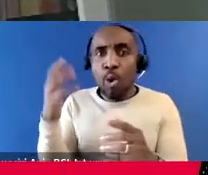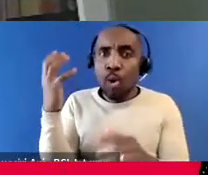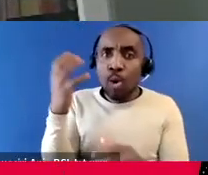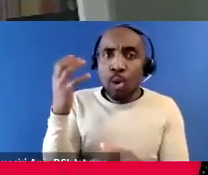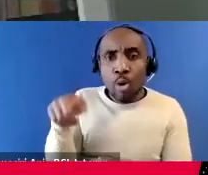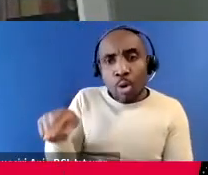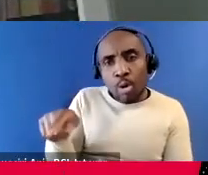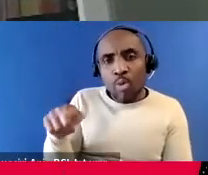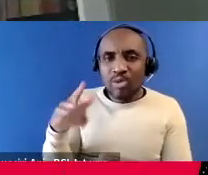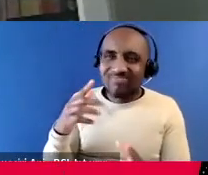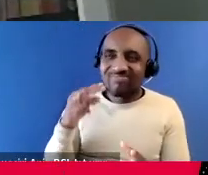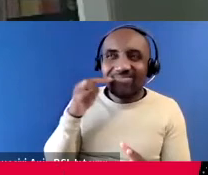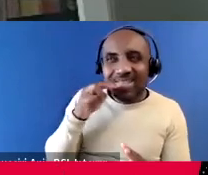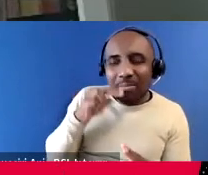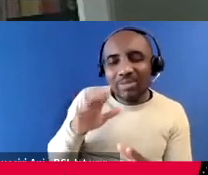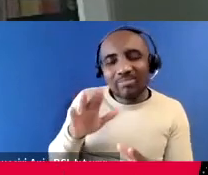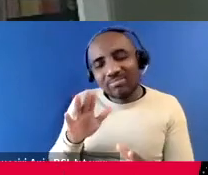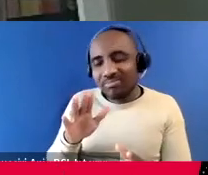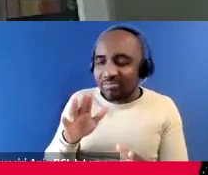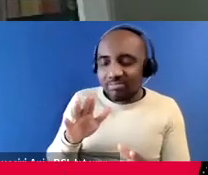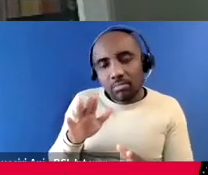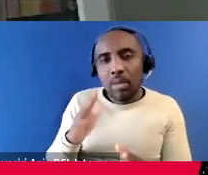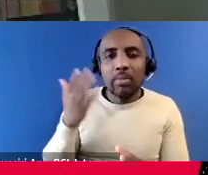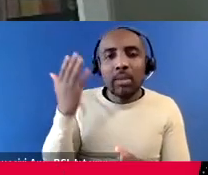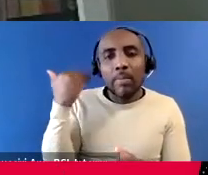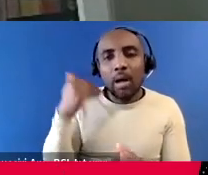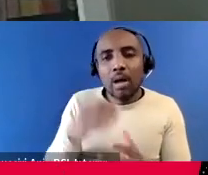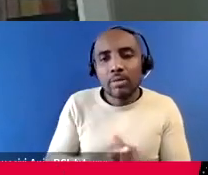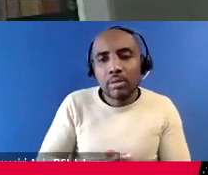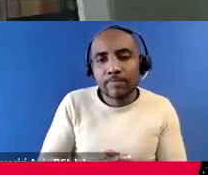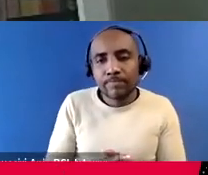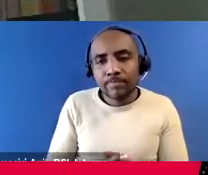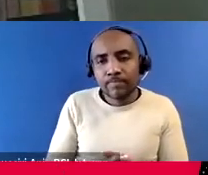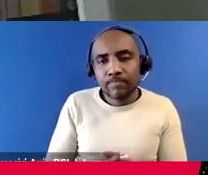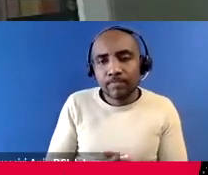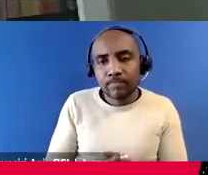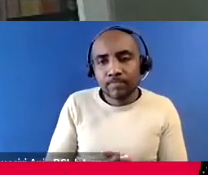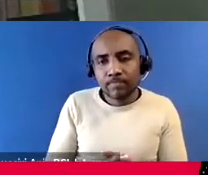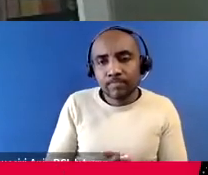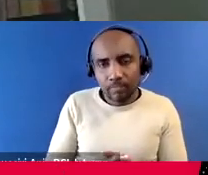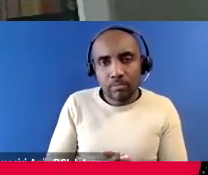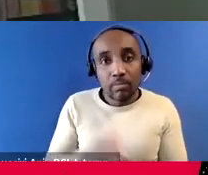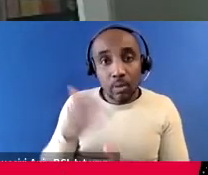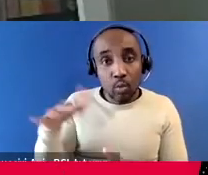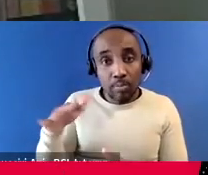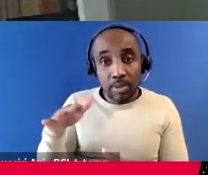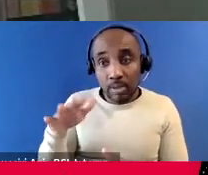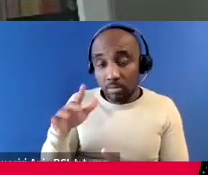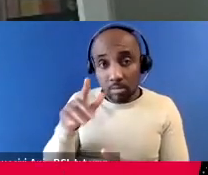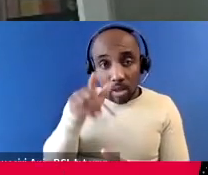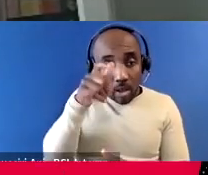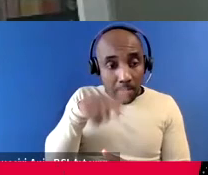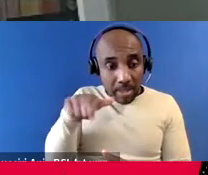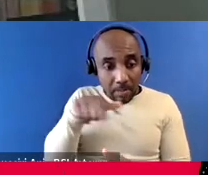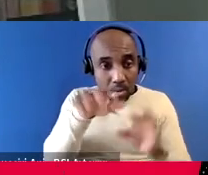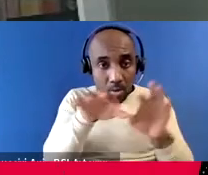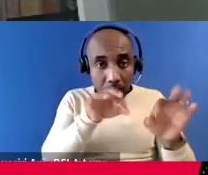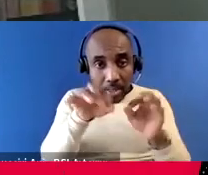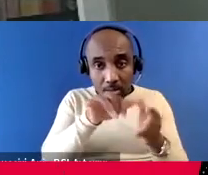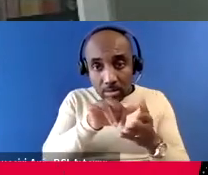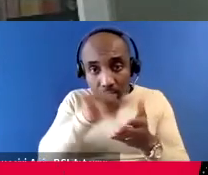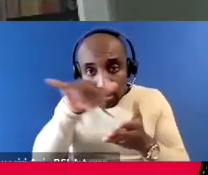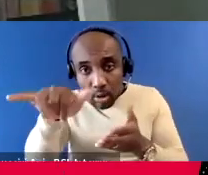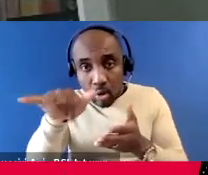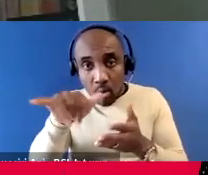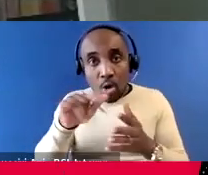it's a lot more complicated, but you know, pre-COVID, we used to send delegations to go and see what's on the ground, where there